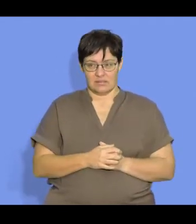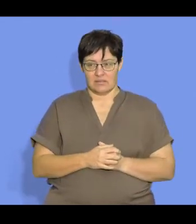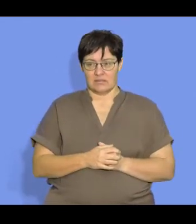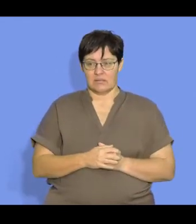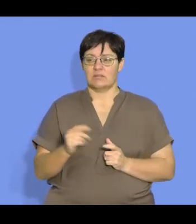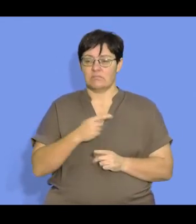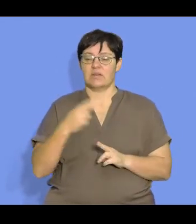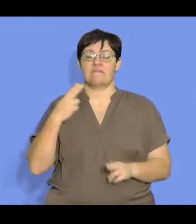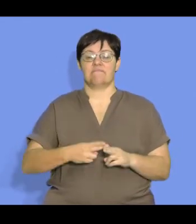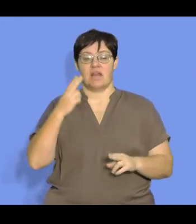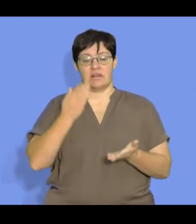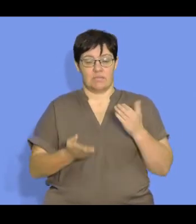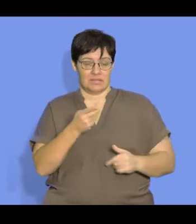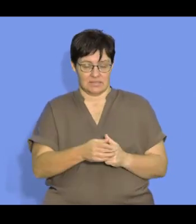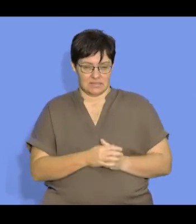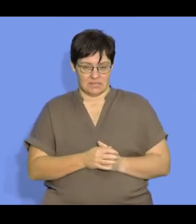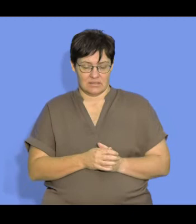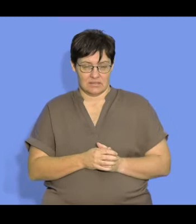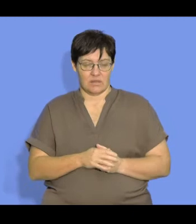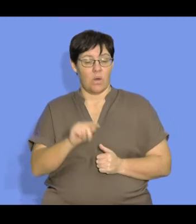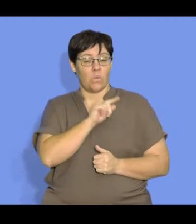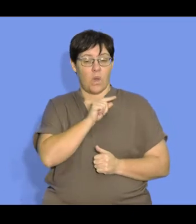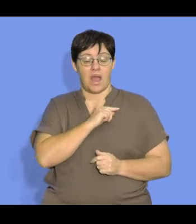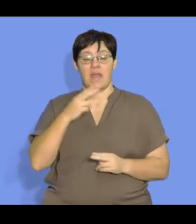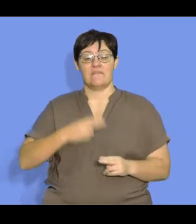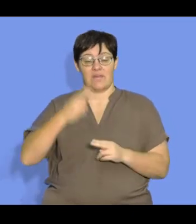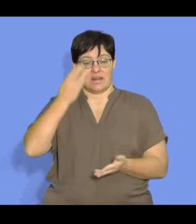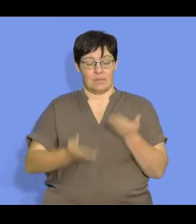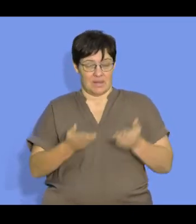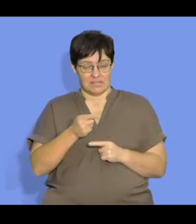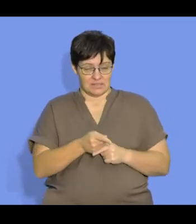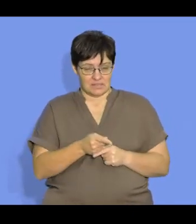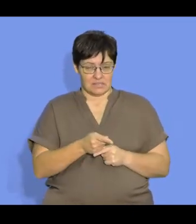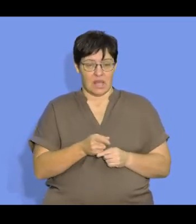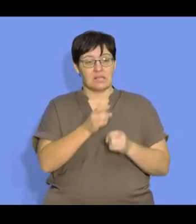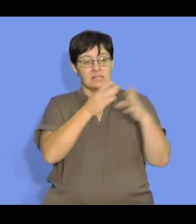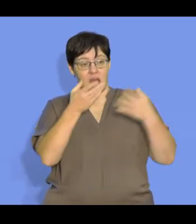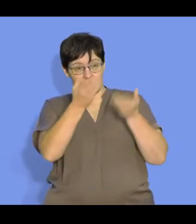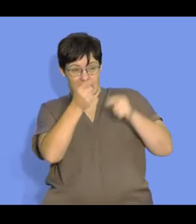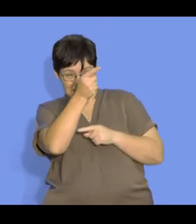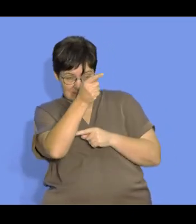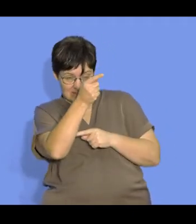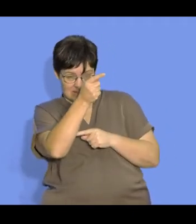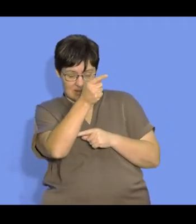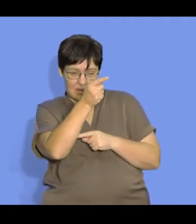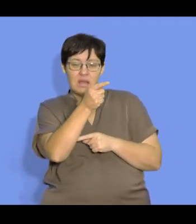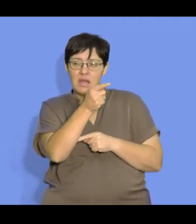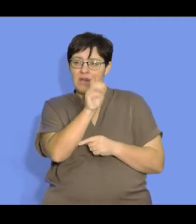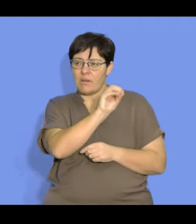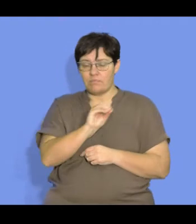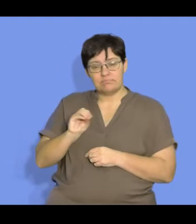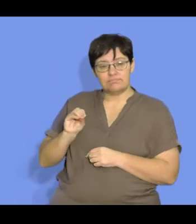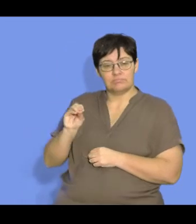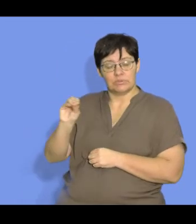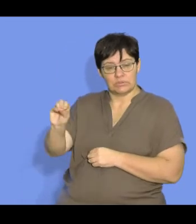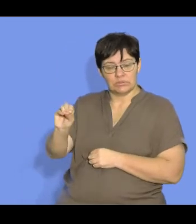say this is our final mass. So because our final mass is smaller than our initial mass, if we go plug that